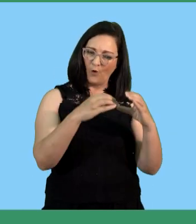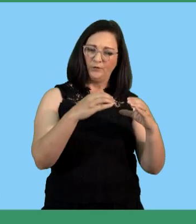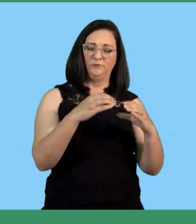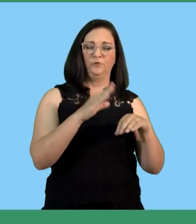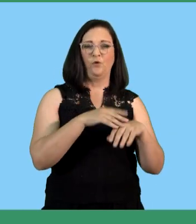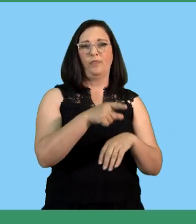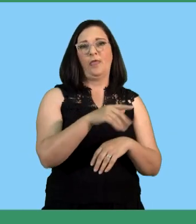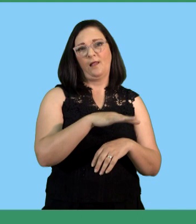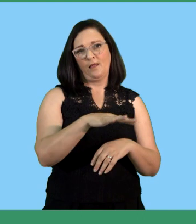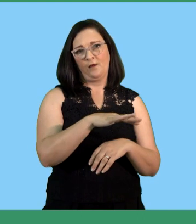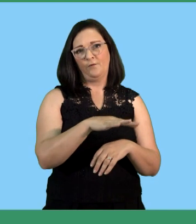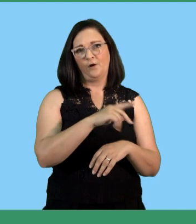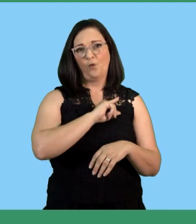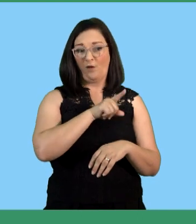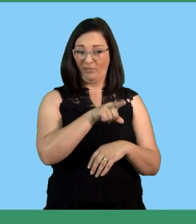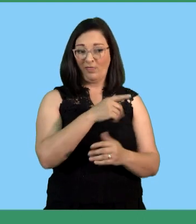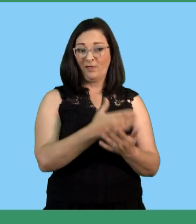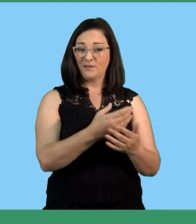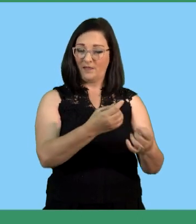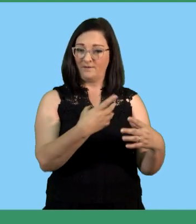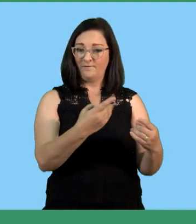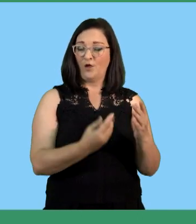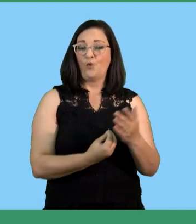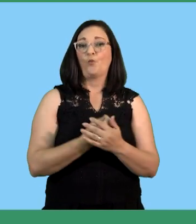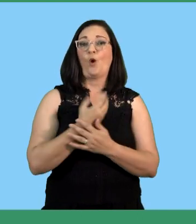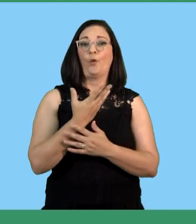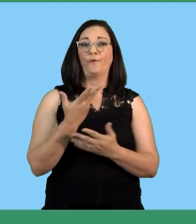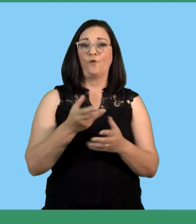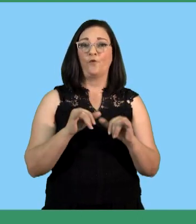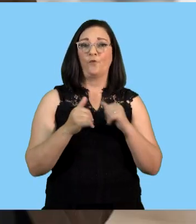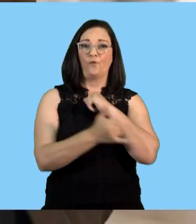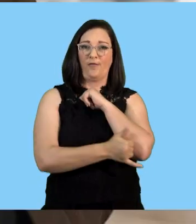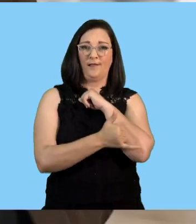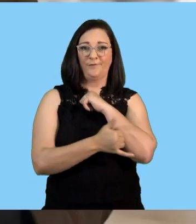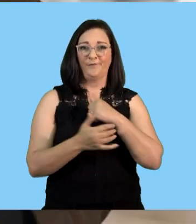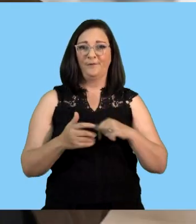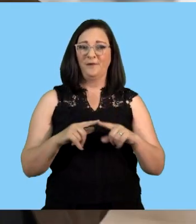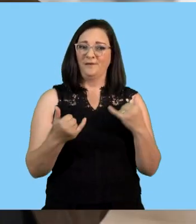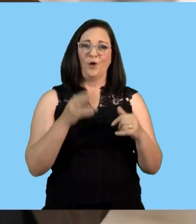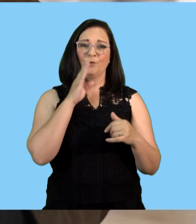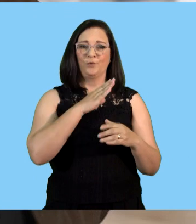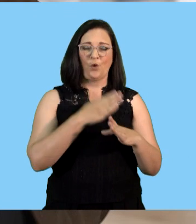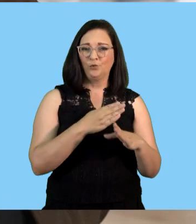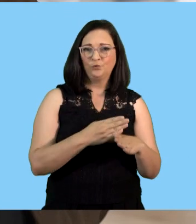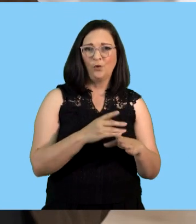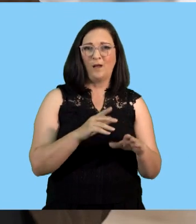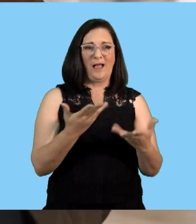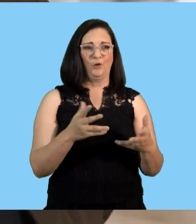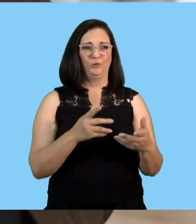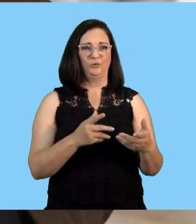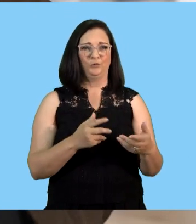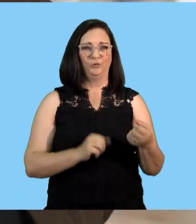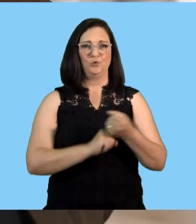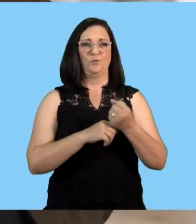on critical areas which can affect growth and development. So understand that when people are unemployed, they are unable to support our business. When